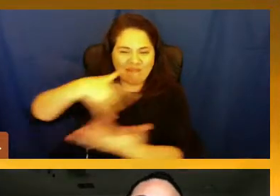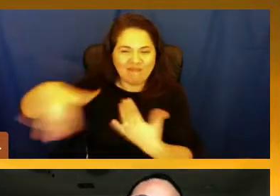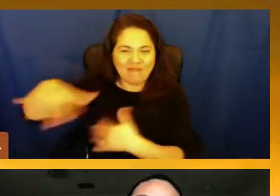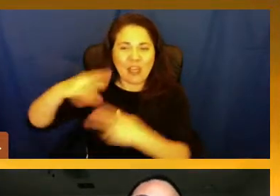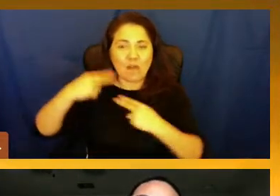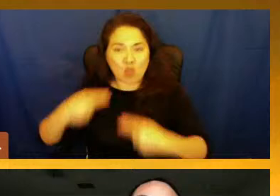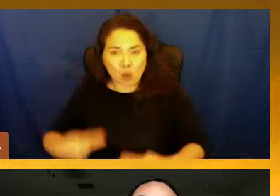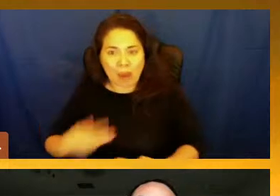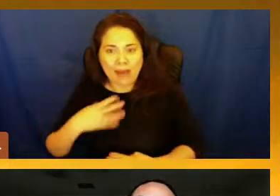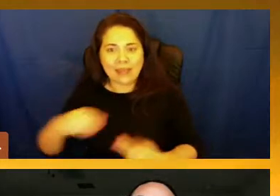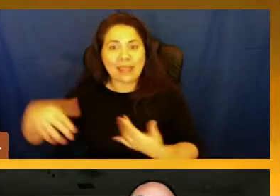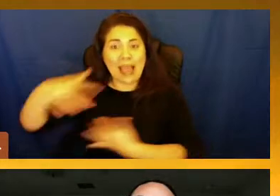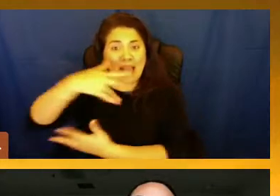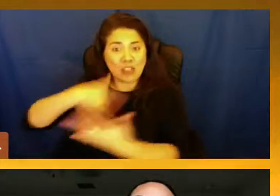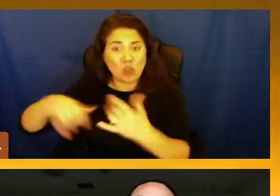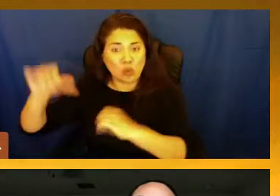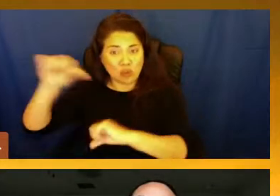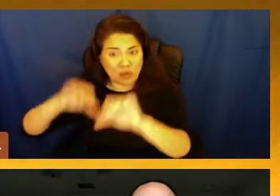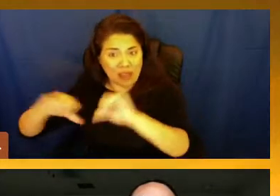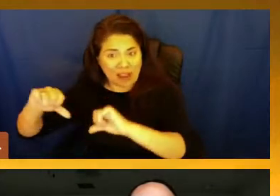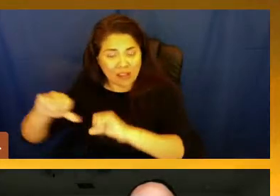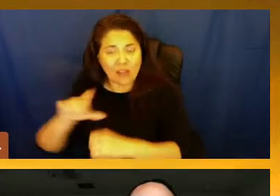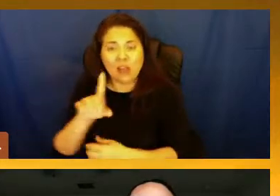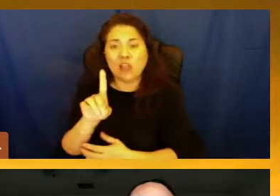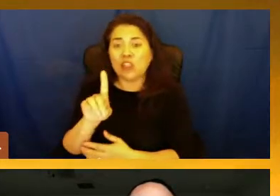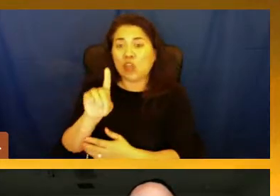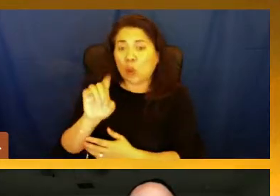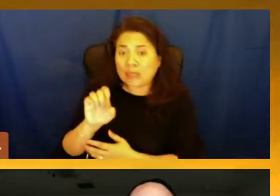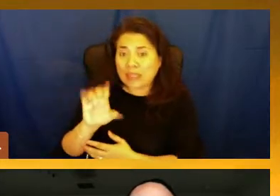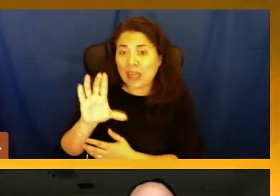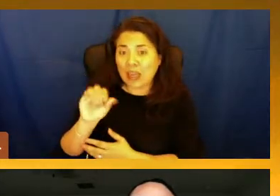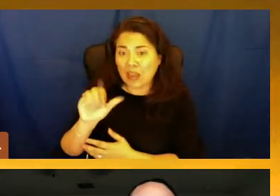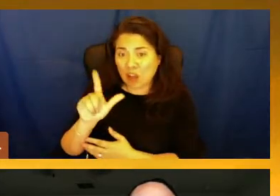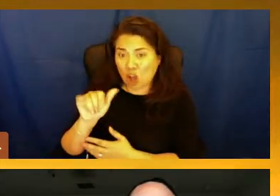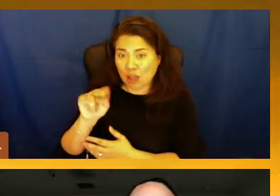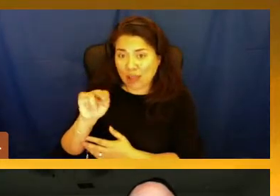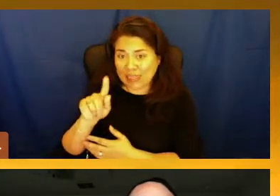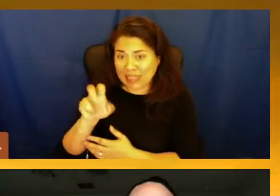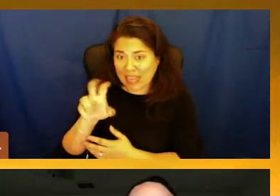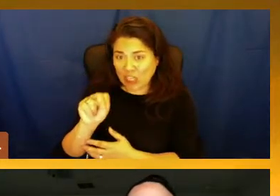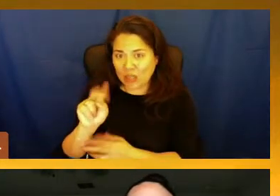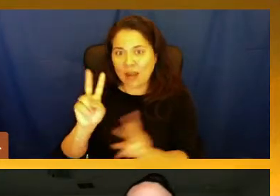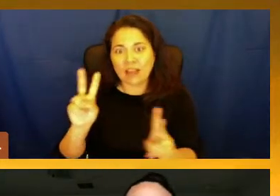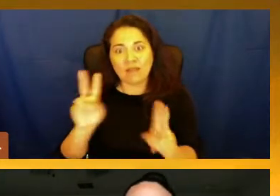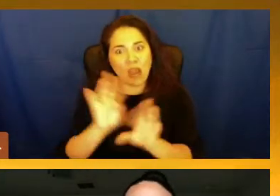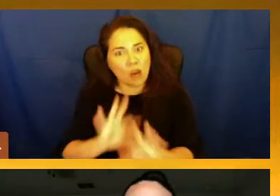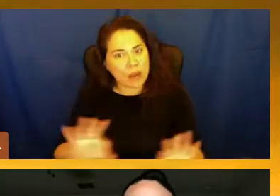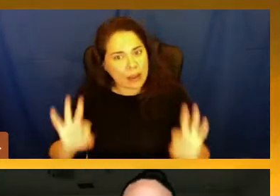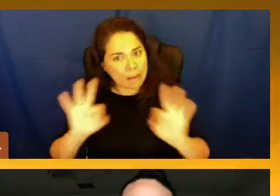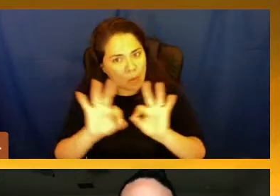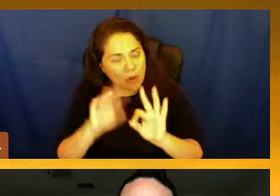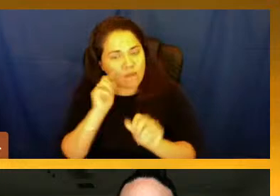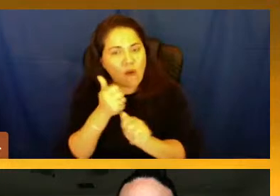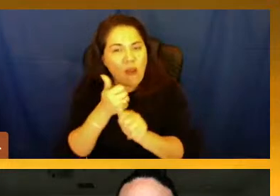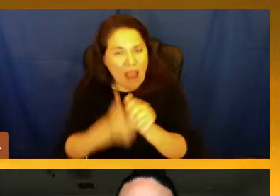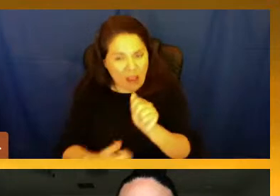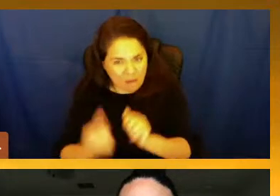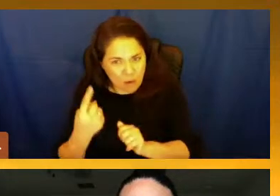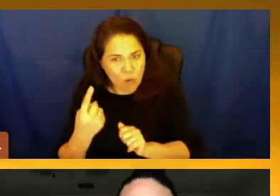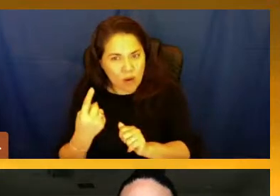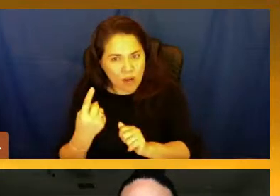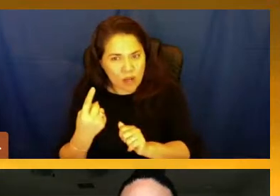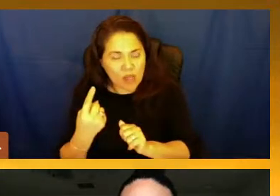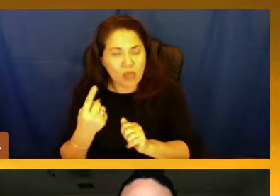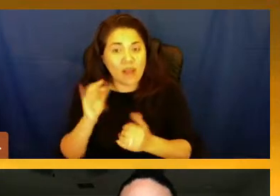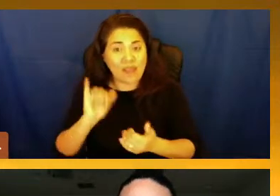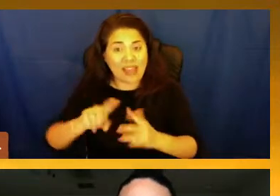So decolonization is very important even in each person's mind, and go from